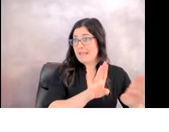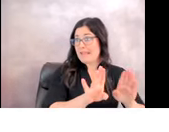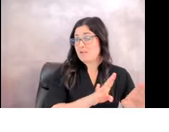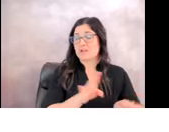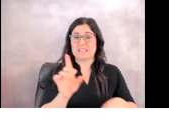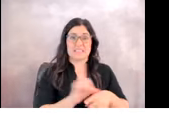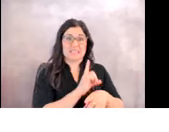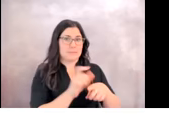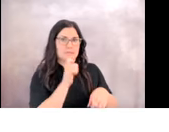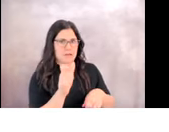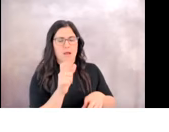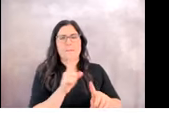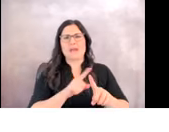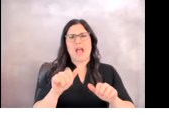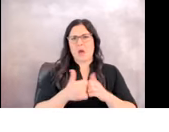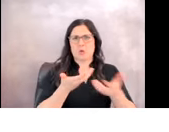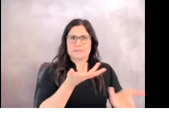discipline issue? Thank you, Veronica.